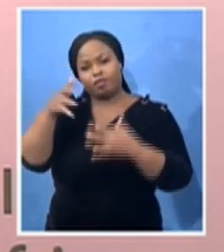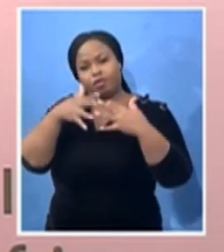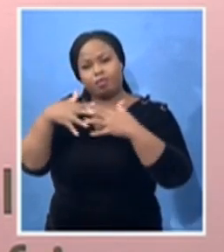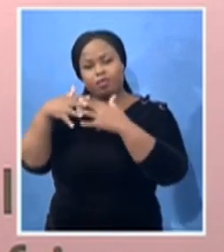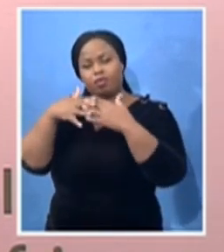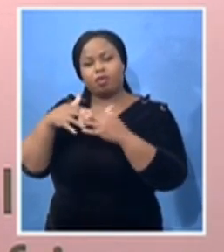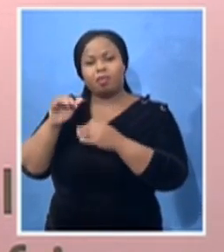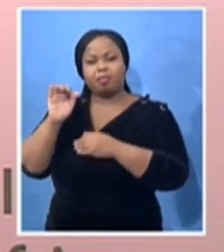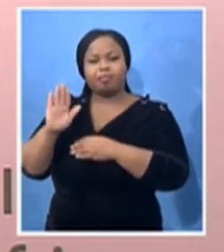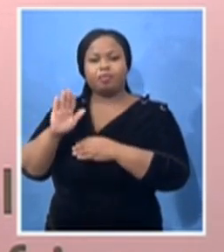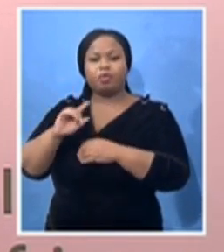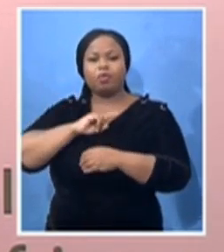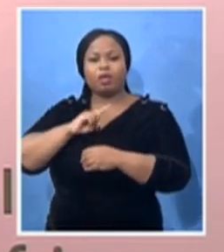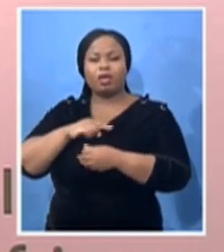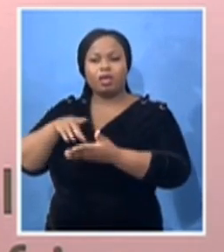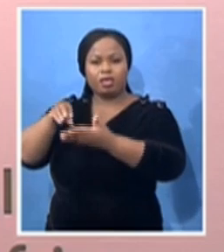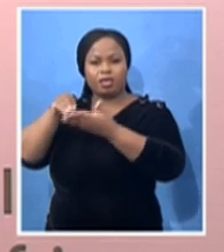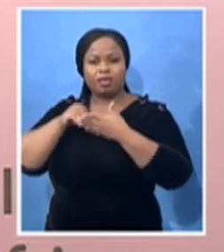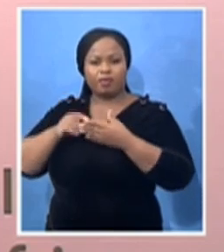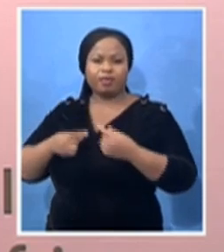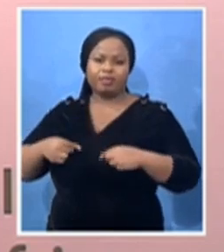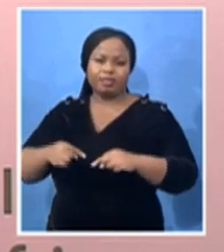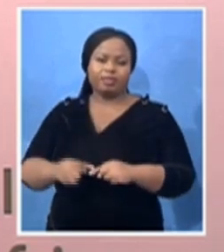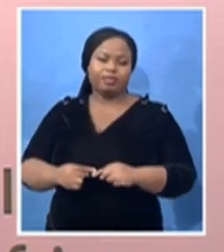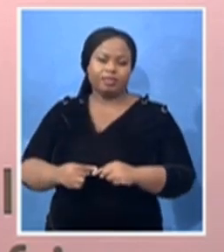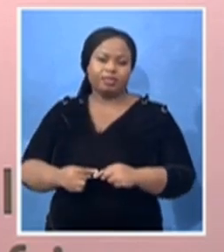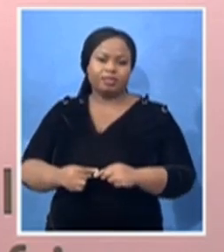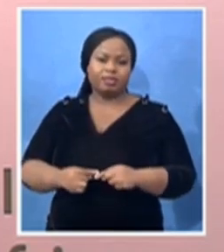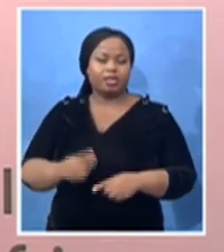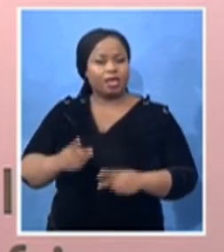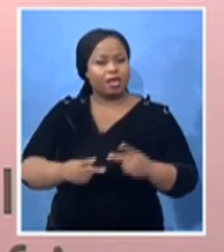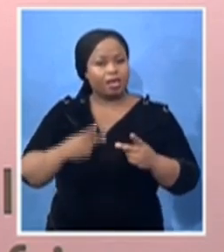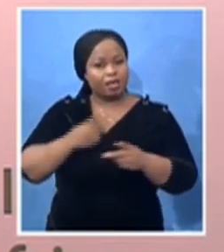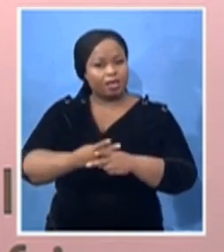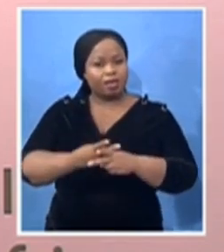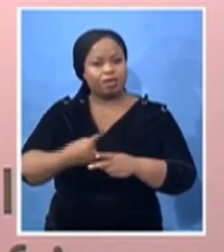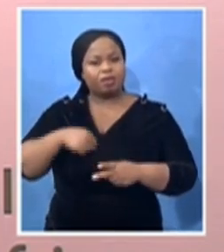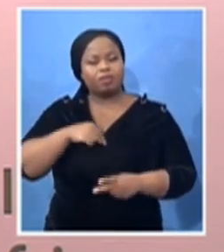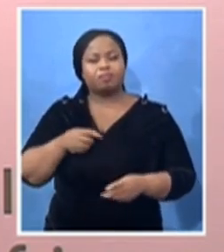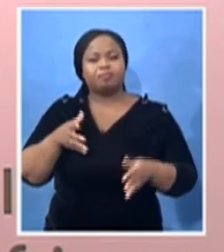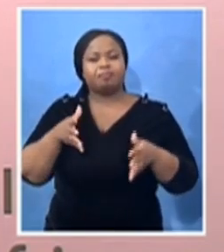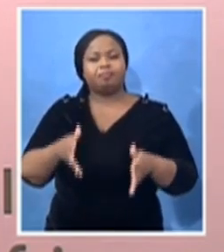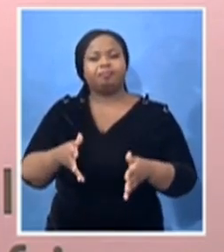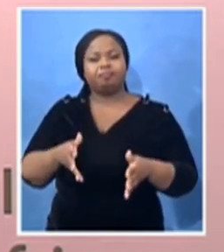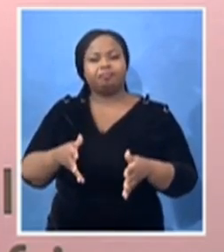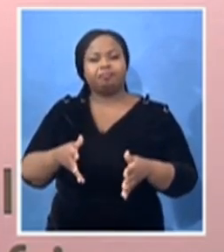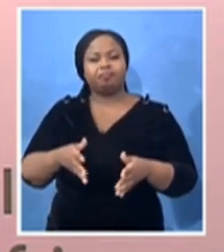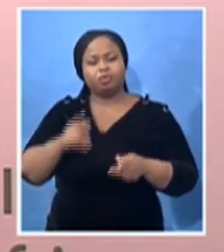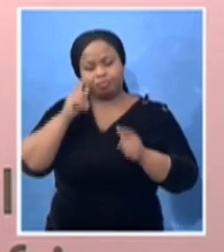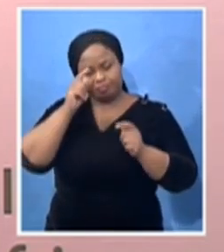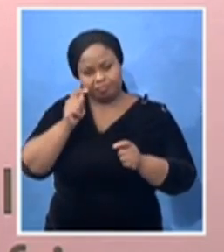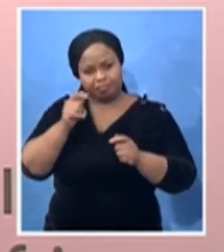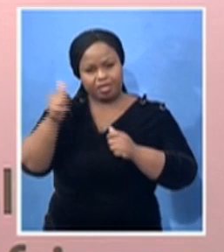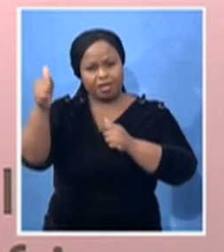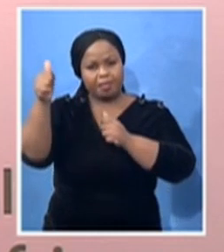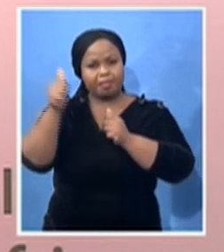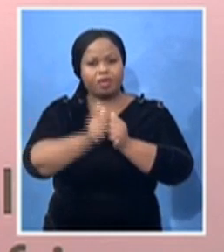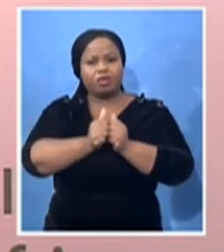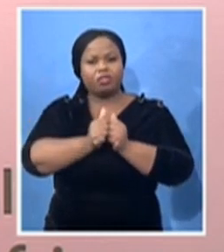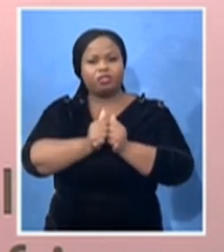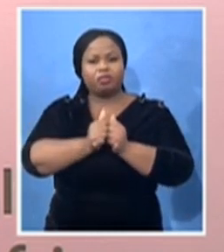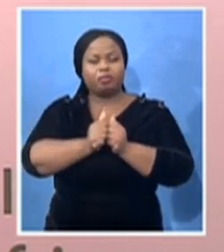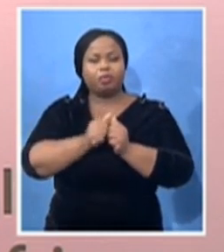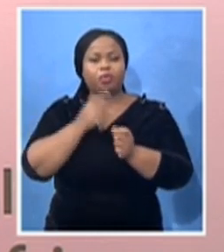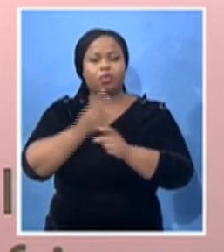also here to acknowledge the partnership that we have always had in various